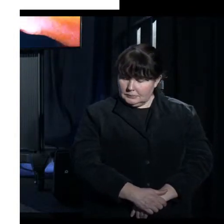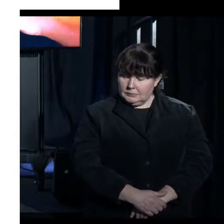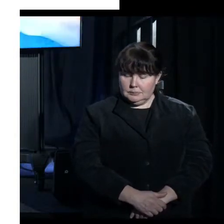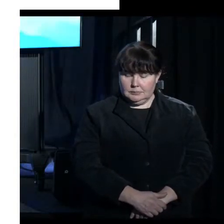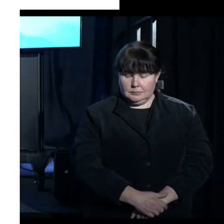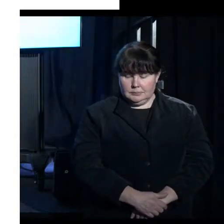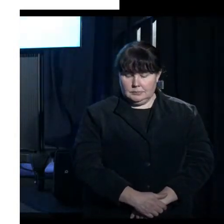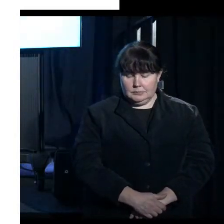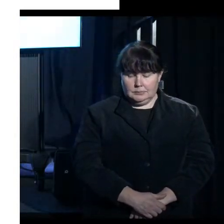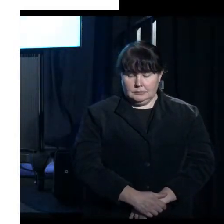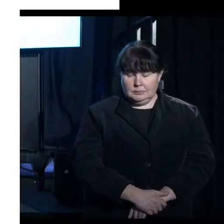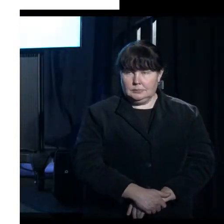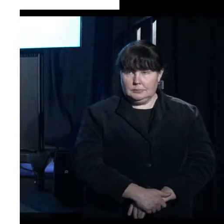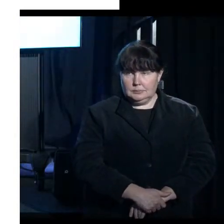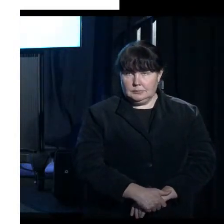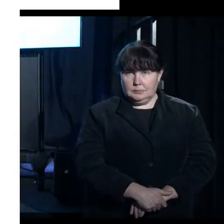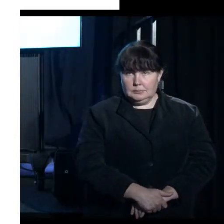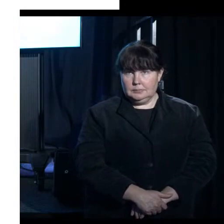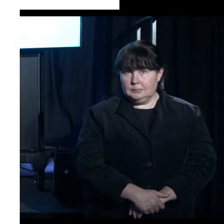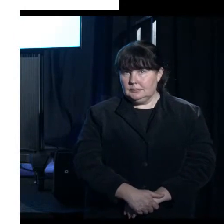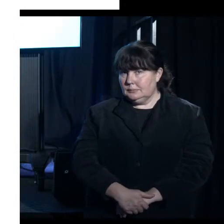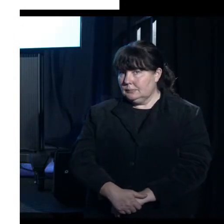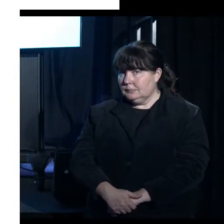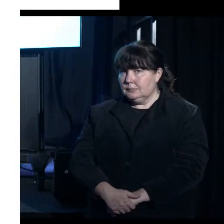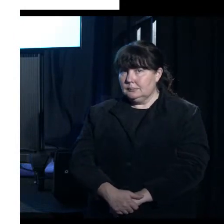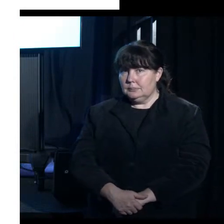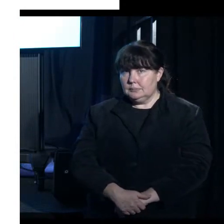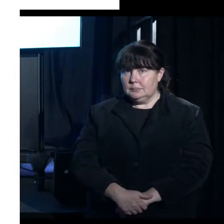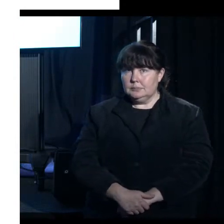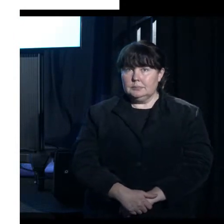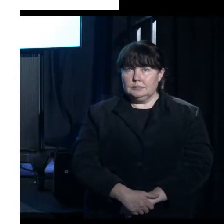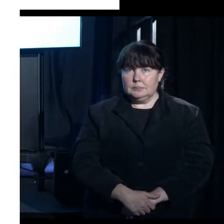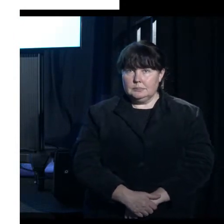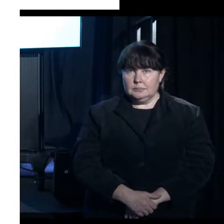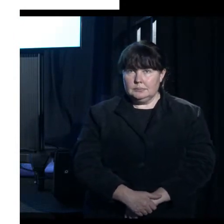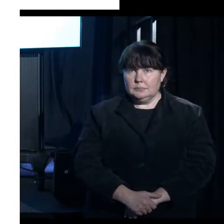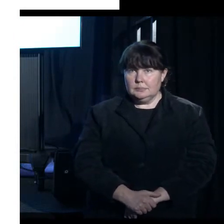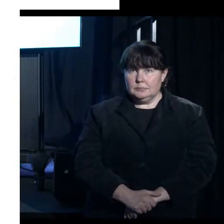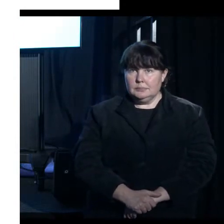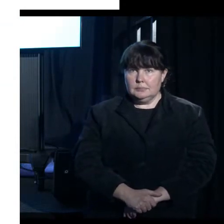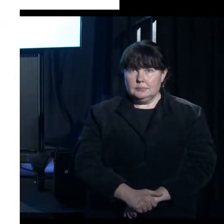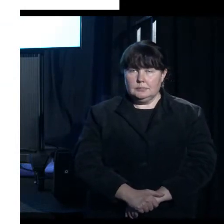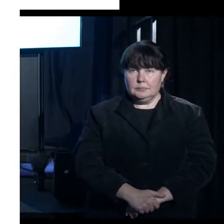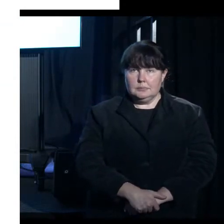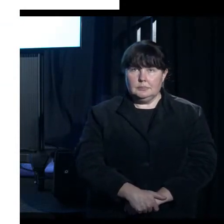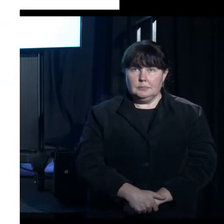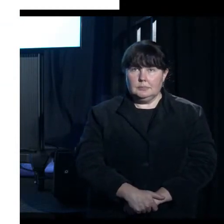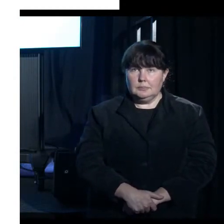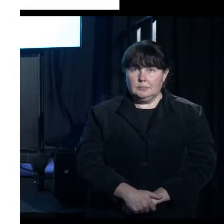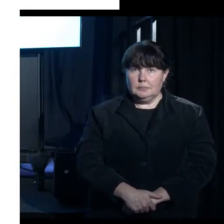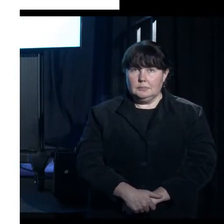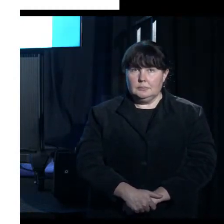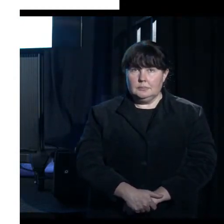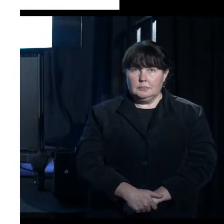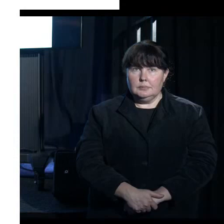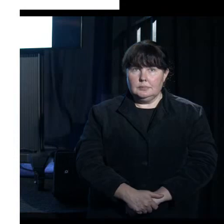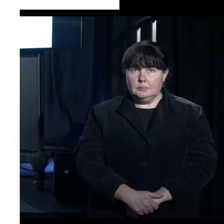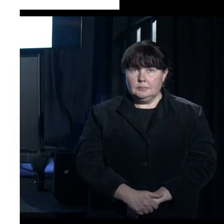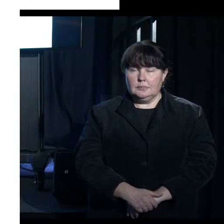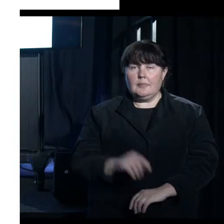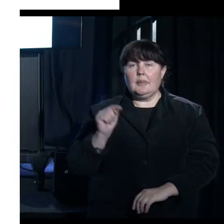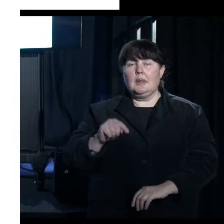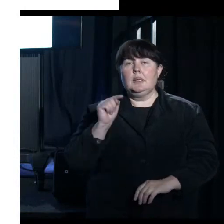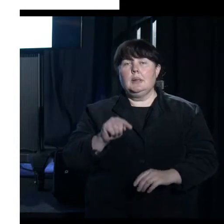Oh. Oh. Oh. Oh. Oh. Oh. N. Poem. Poem. Poem.